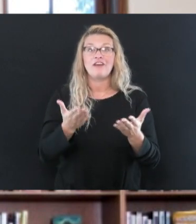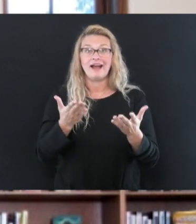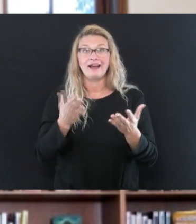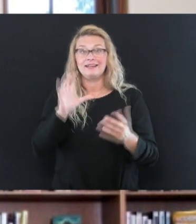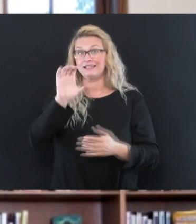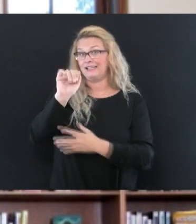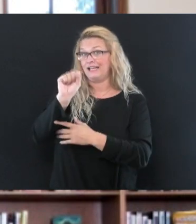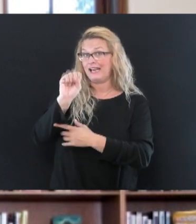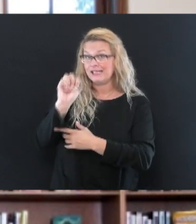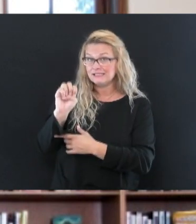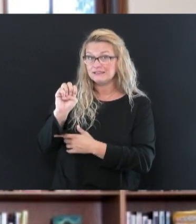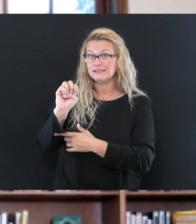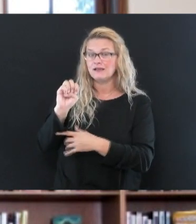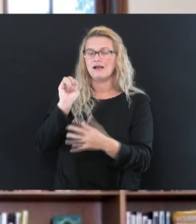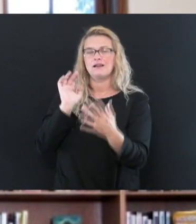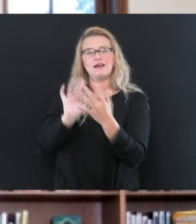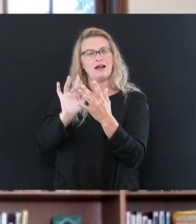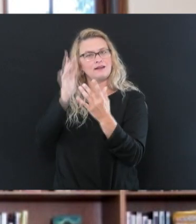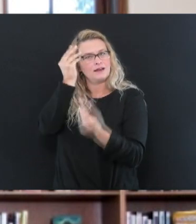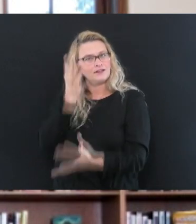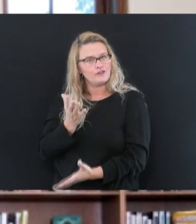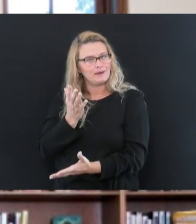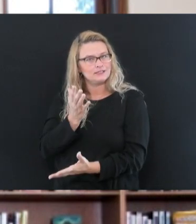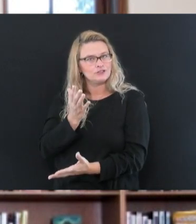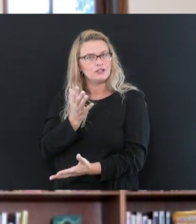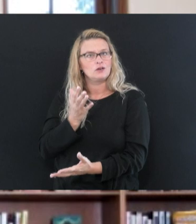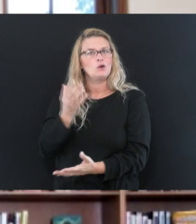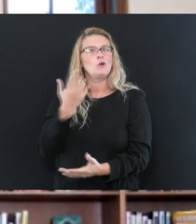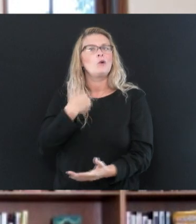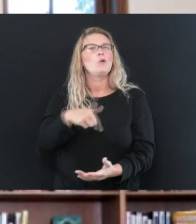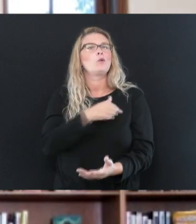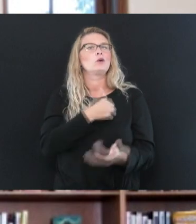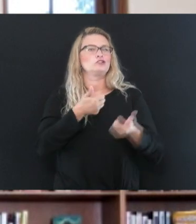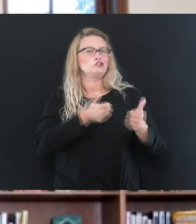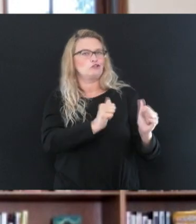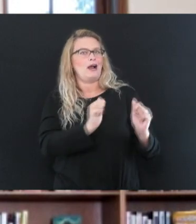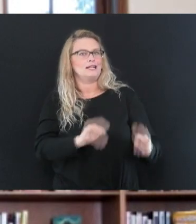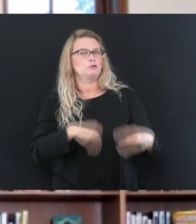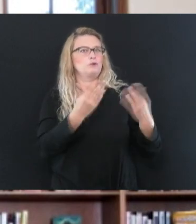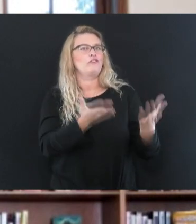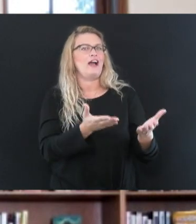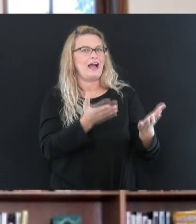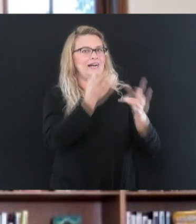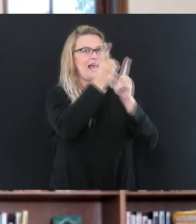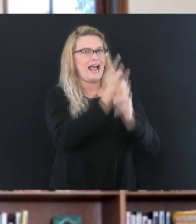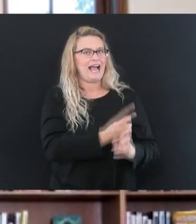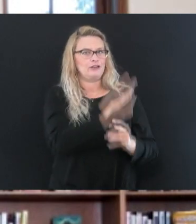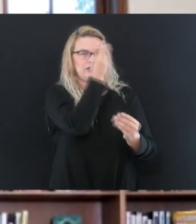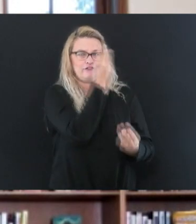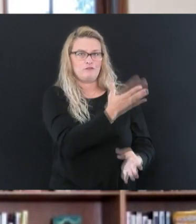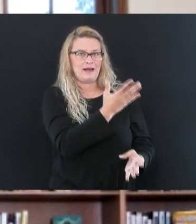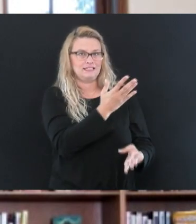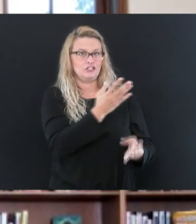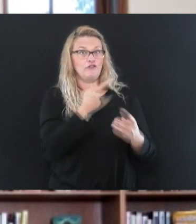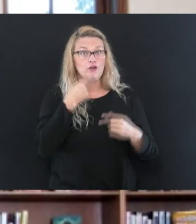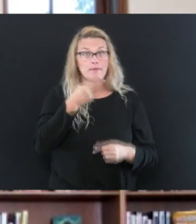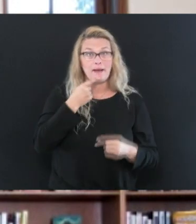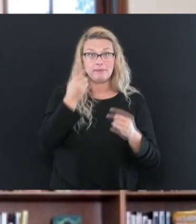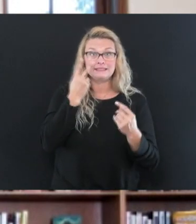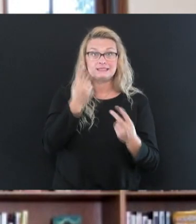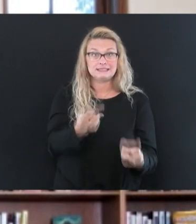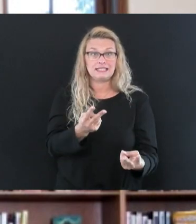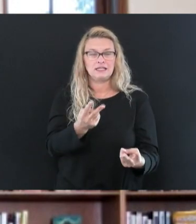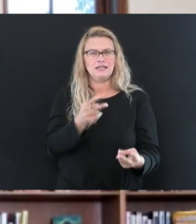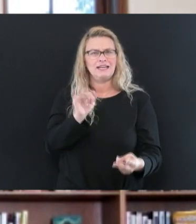tracing information, and we are trying to provide accurate information to the public. So I would caution anyone who's looking at